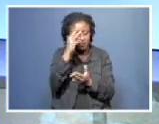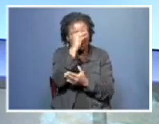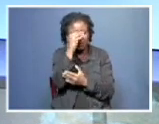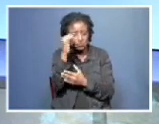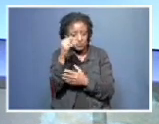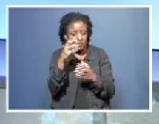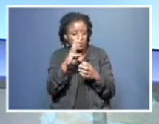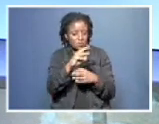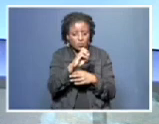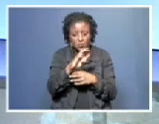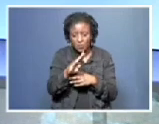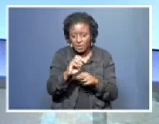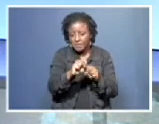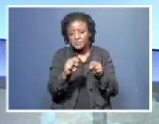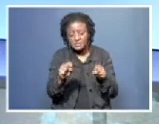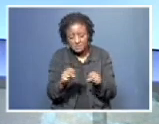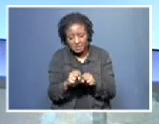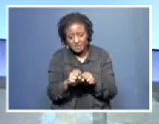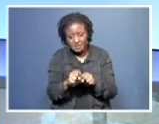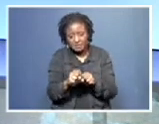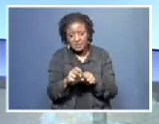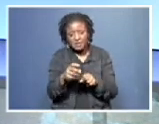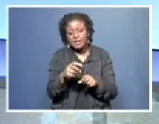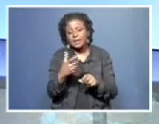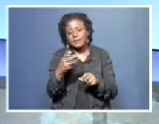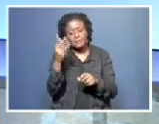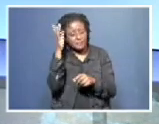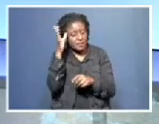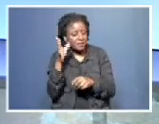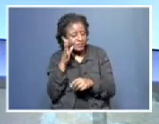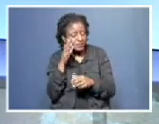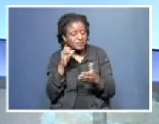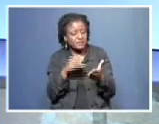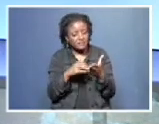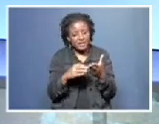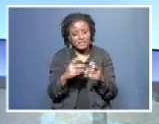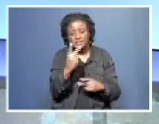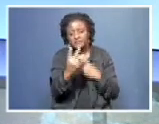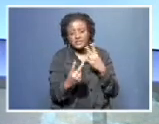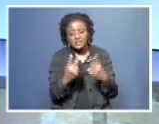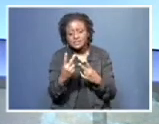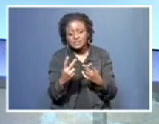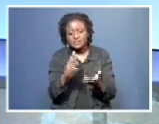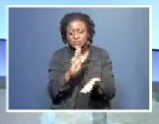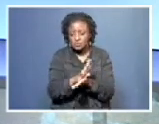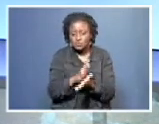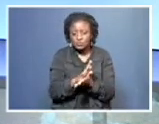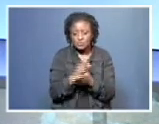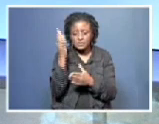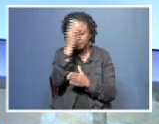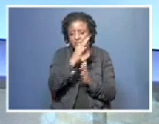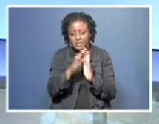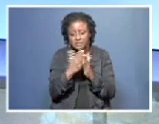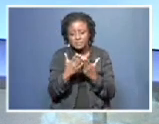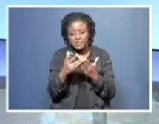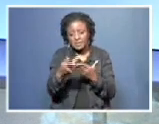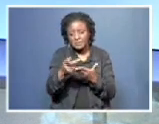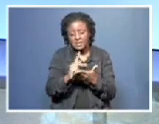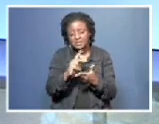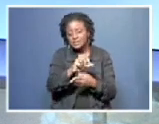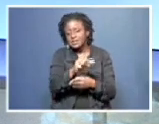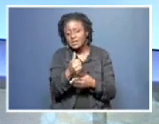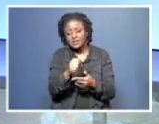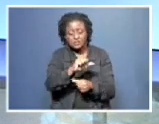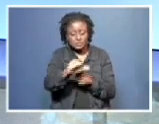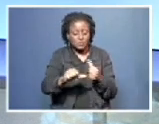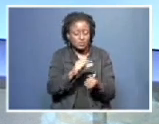platforms. However, parents are advised to visit their child's school's Facebook page and any other such social